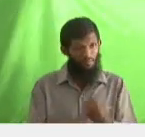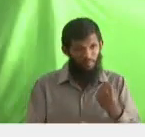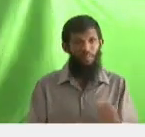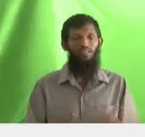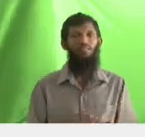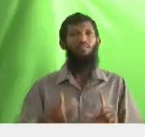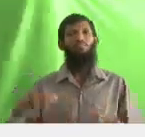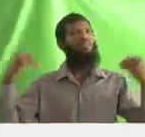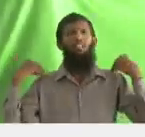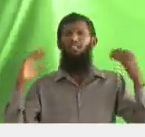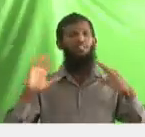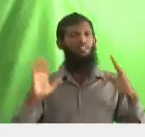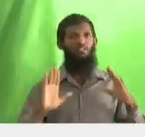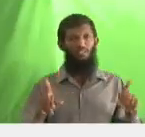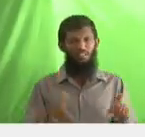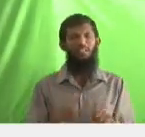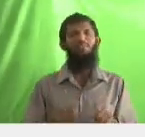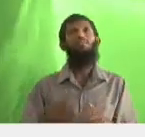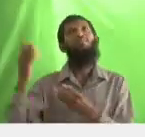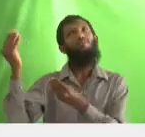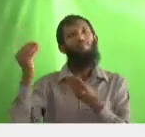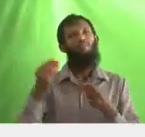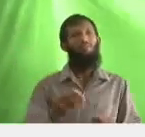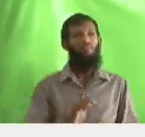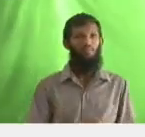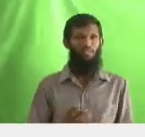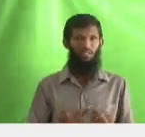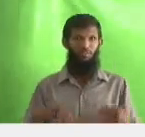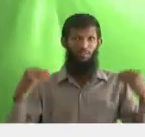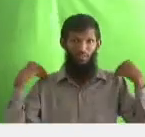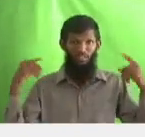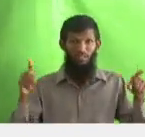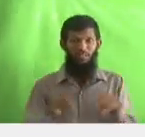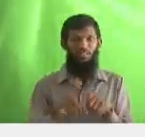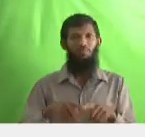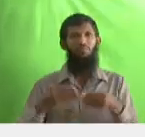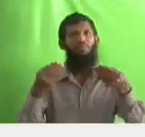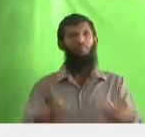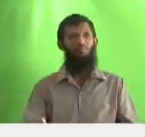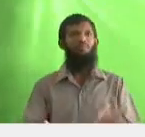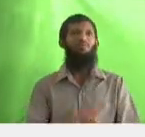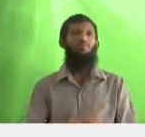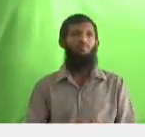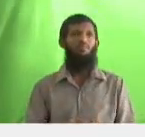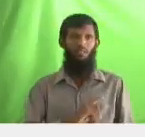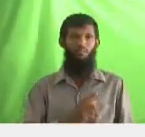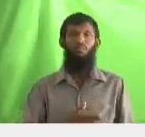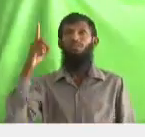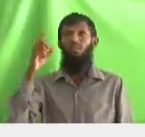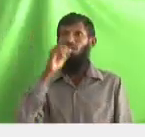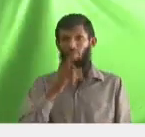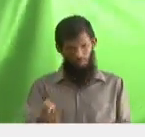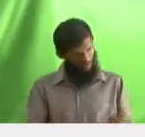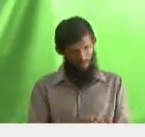lazy. When you are lazy, automatically you will lose, because you are not listening to the instruction of the